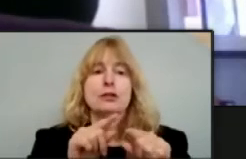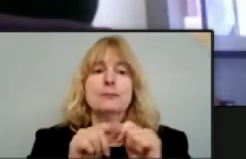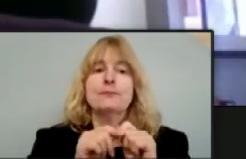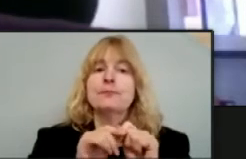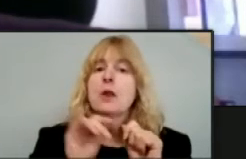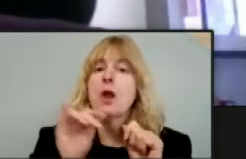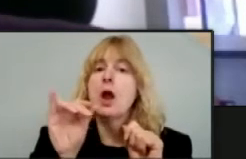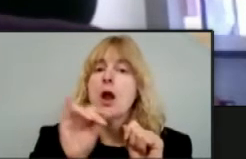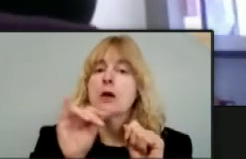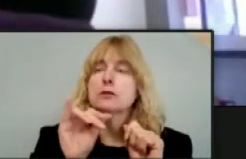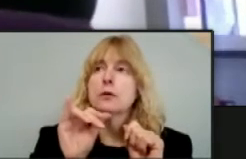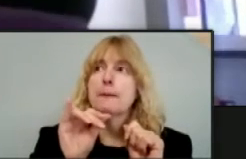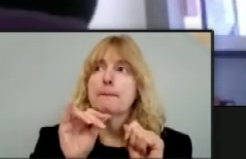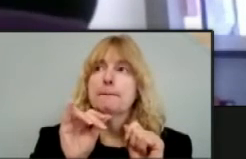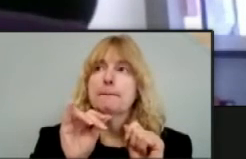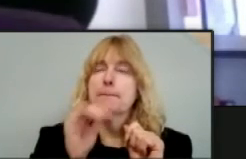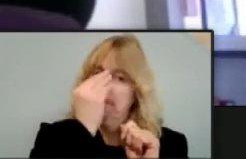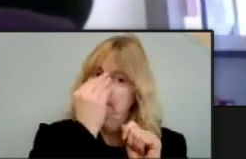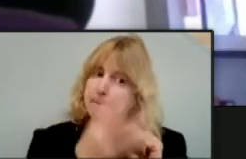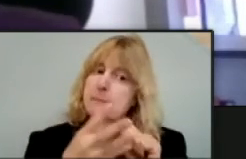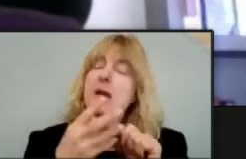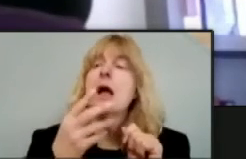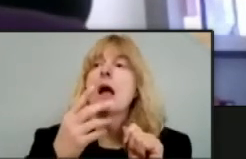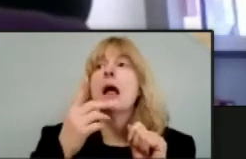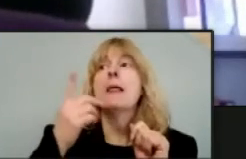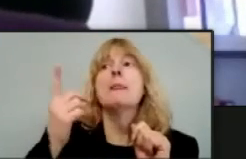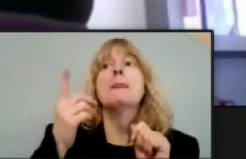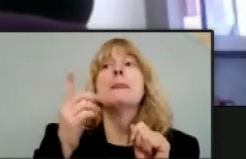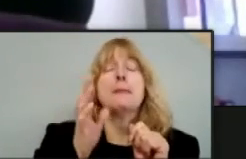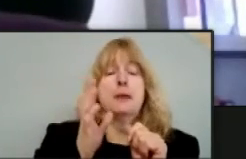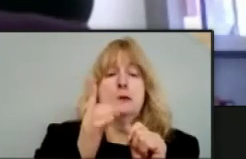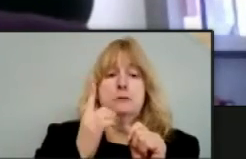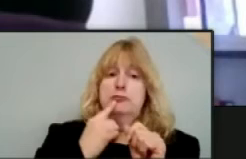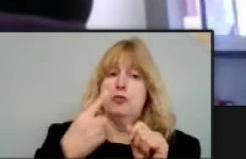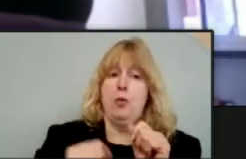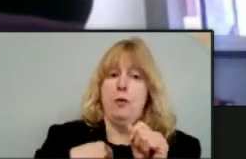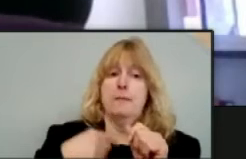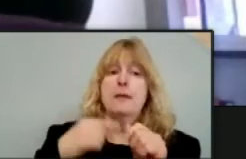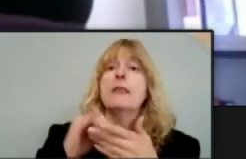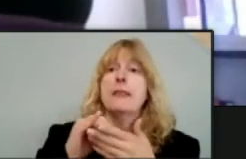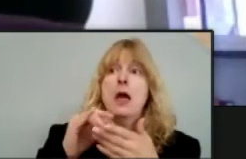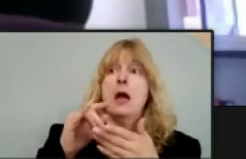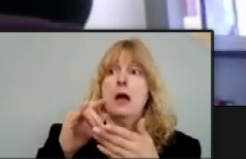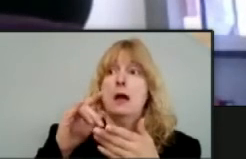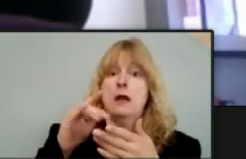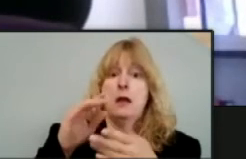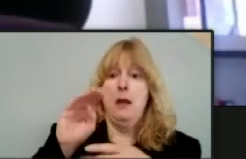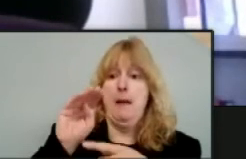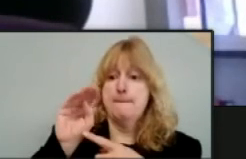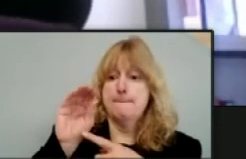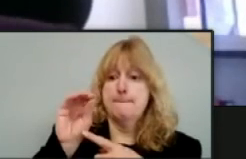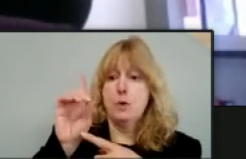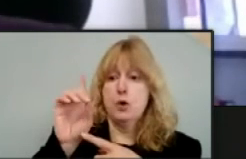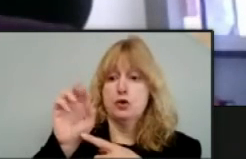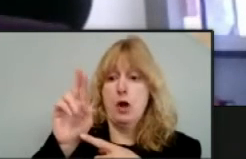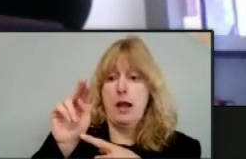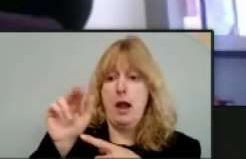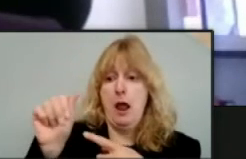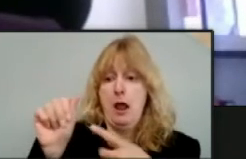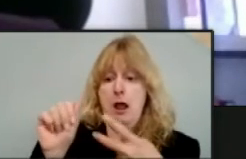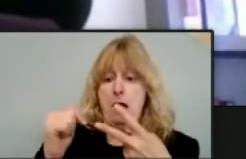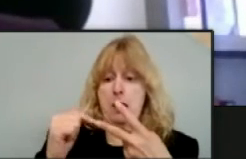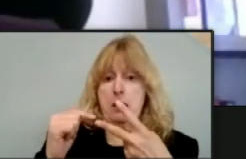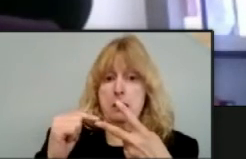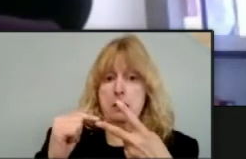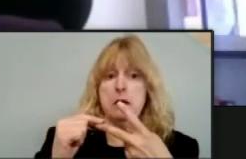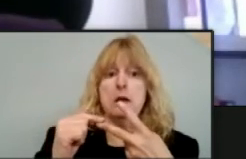say, we were told that there will be lots more vaccine available now that Moderna is on, that we have lots more